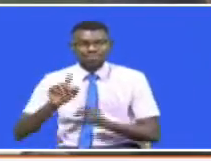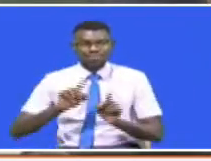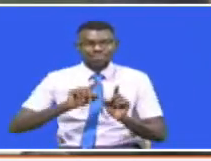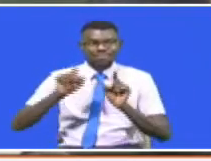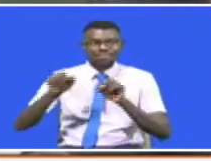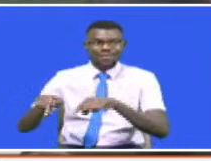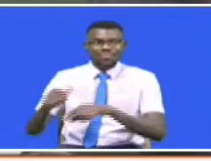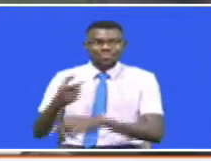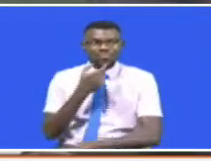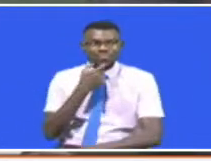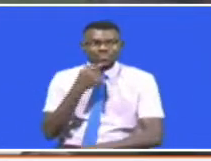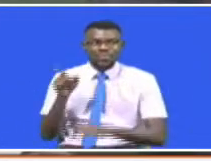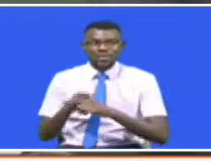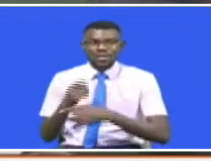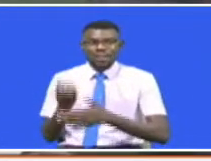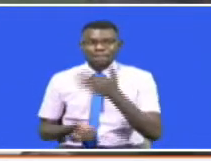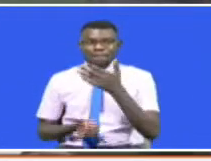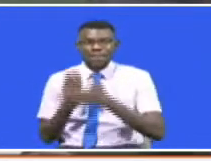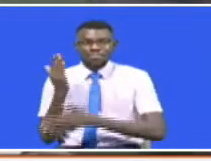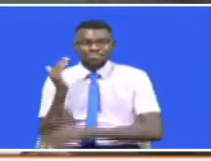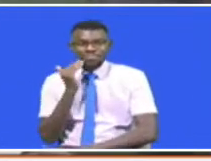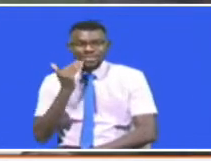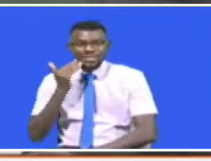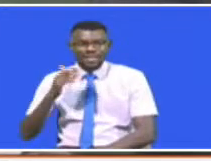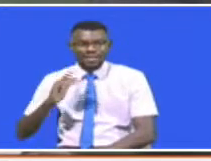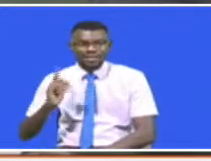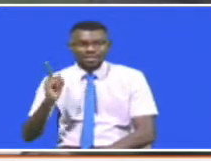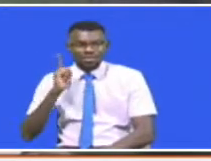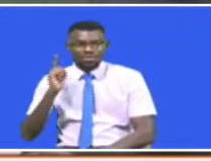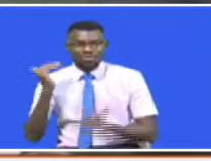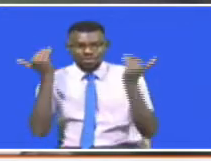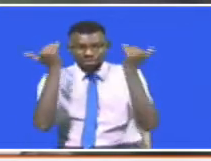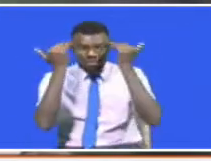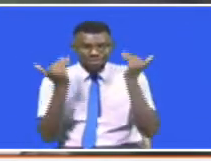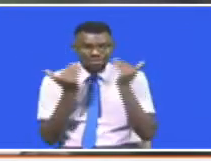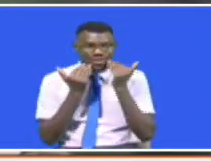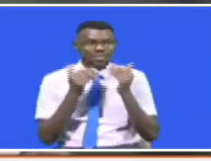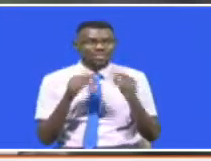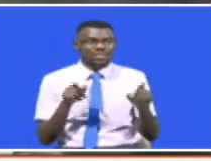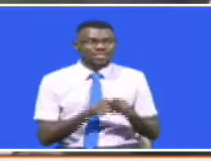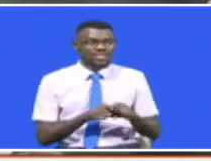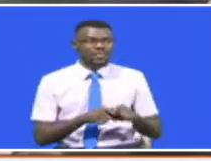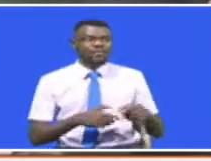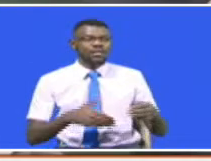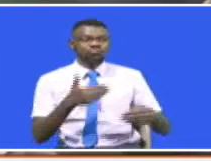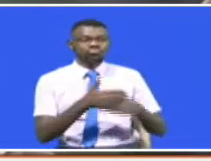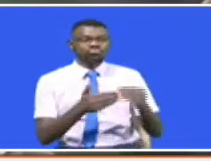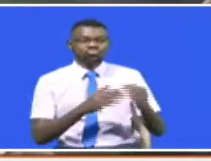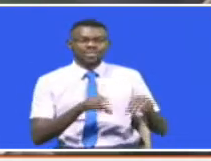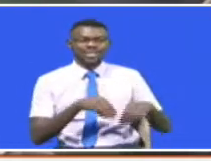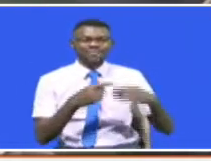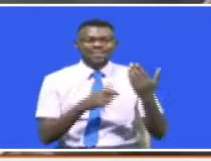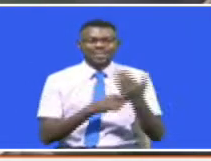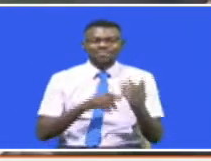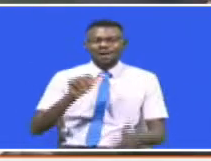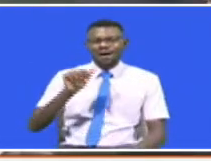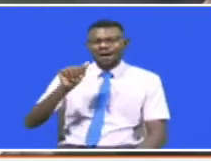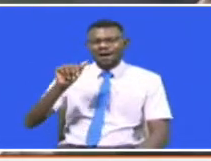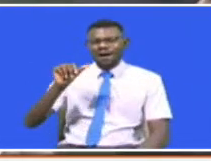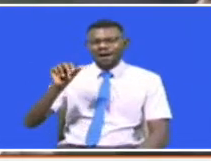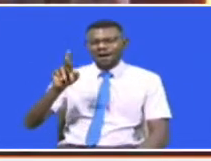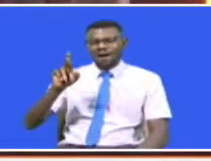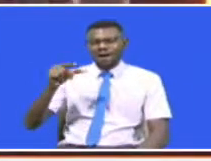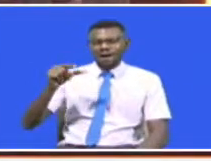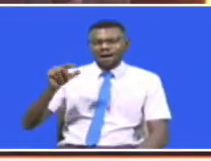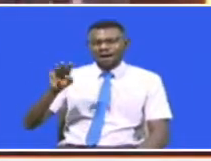the formal launch of the Siaya Law Courts and designated the building as the Agwins Kodhek Justice Center in honor of the one